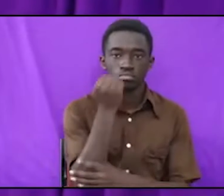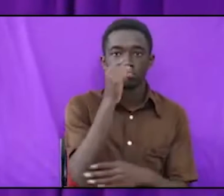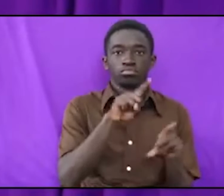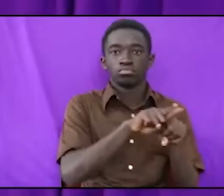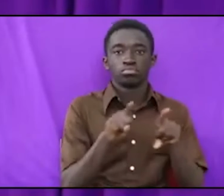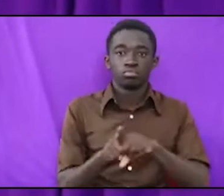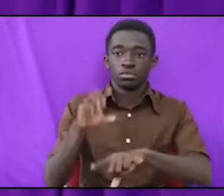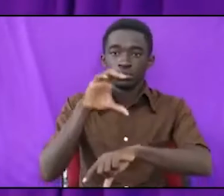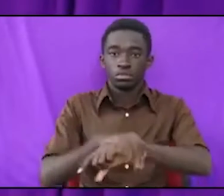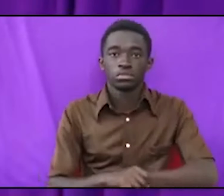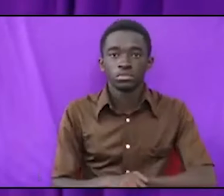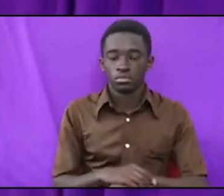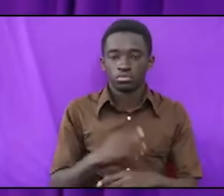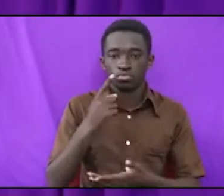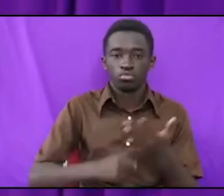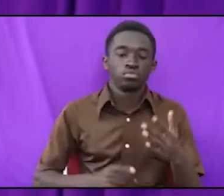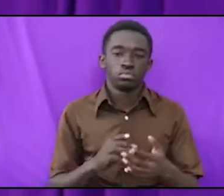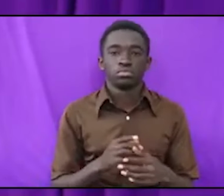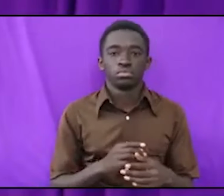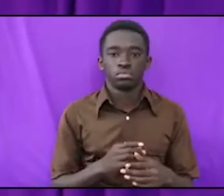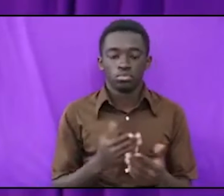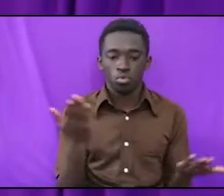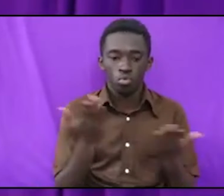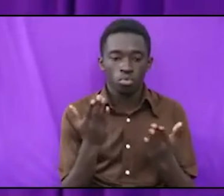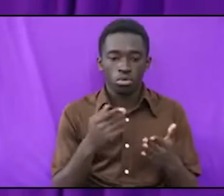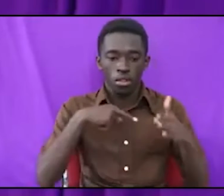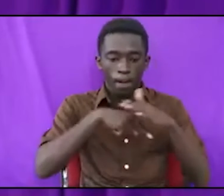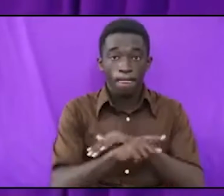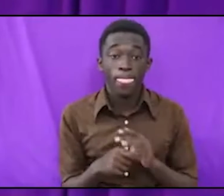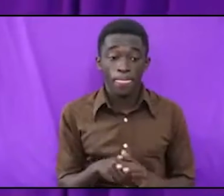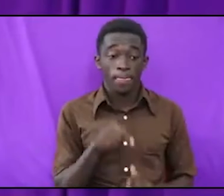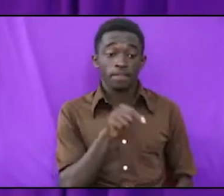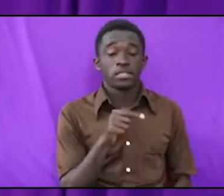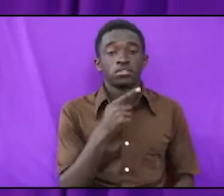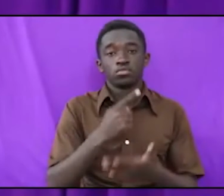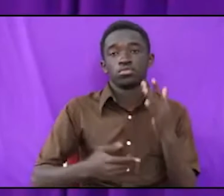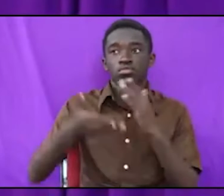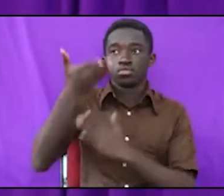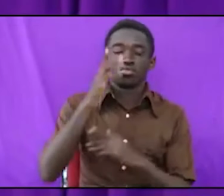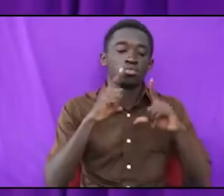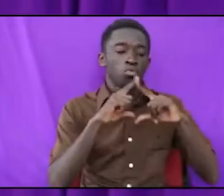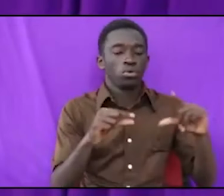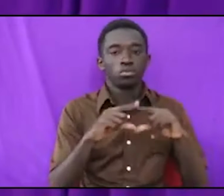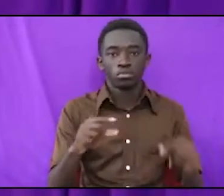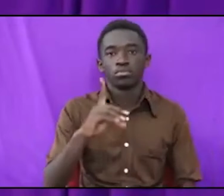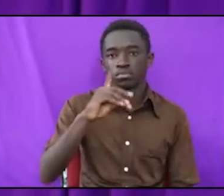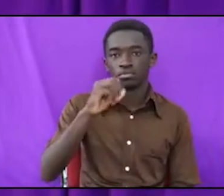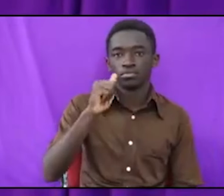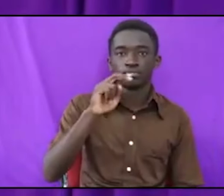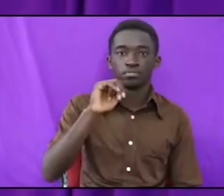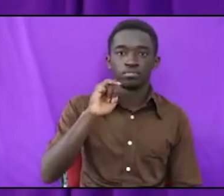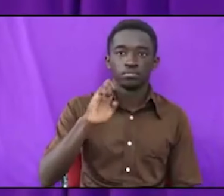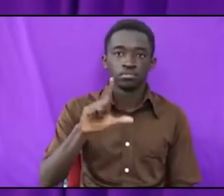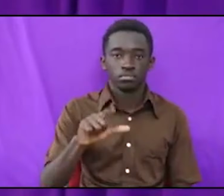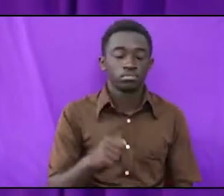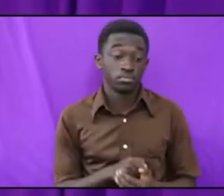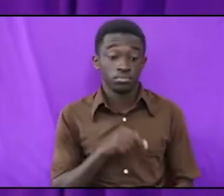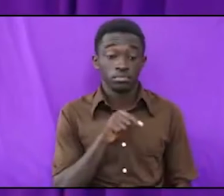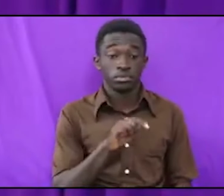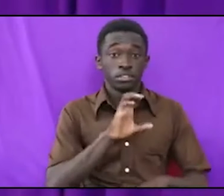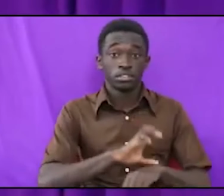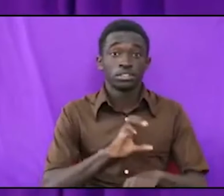your allotted inheritance. Praise God. That is what God told Daniel. Church, this is a big